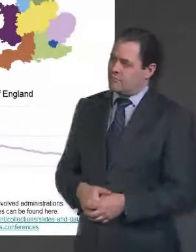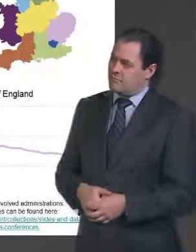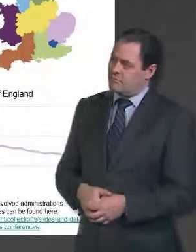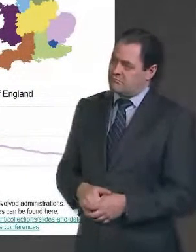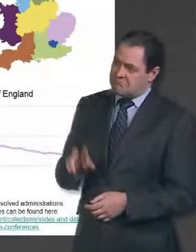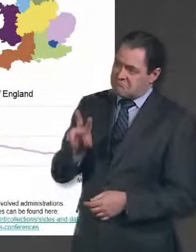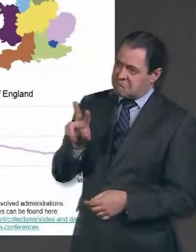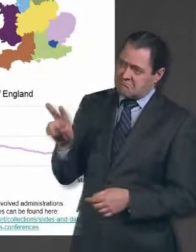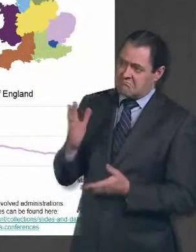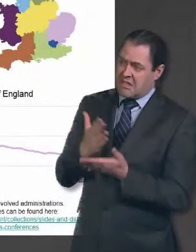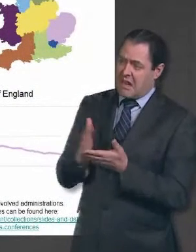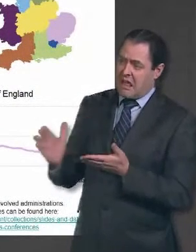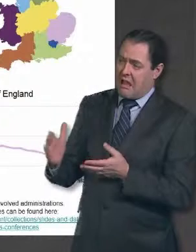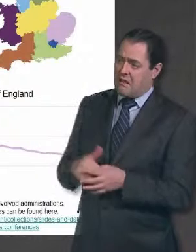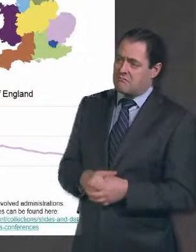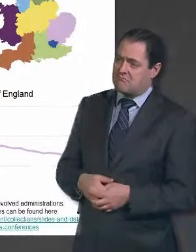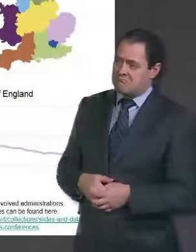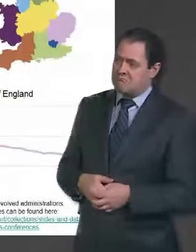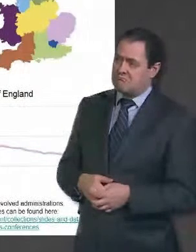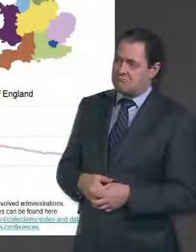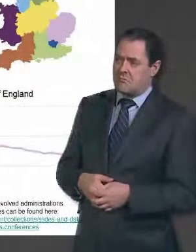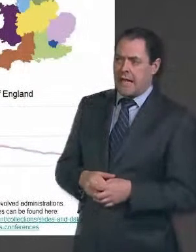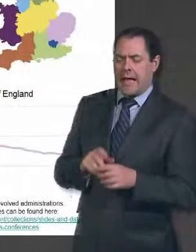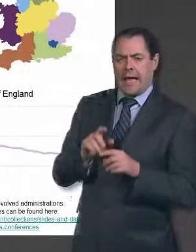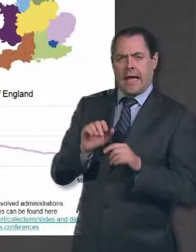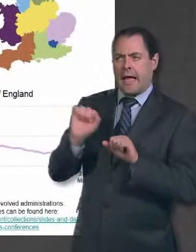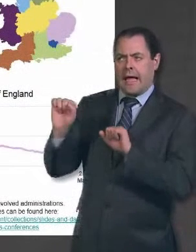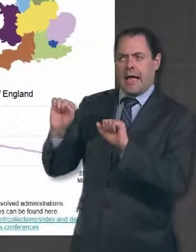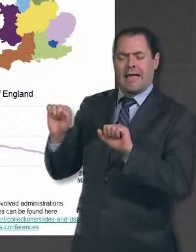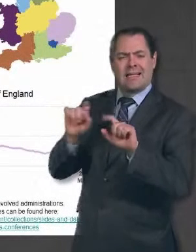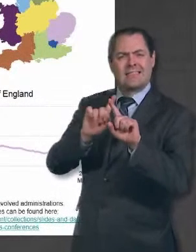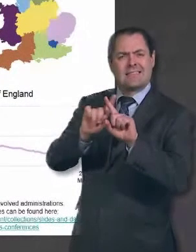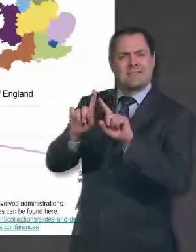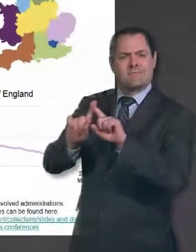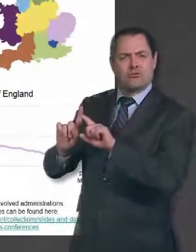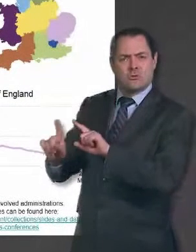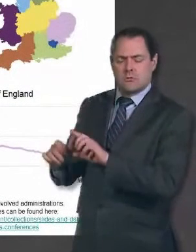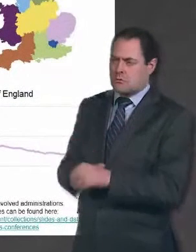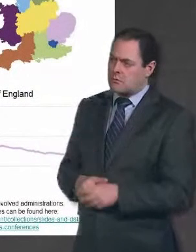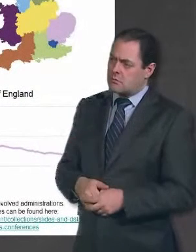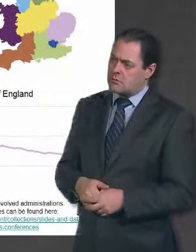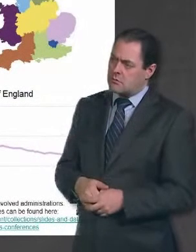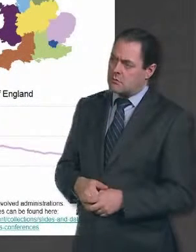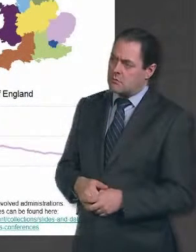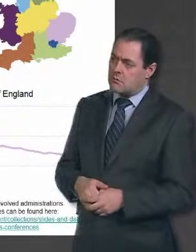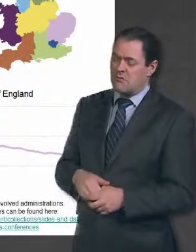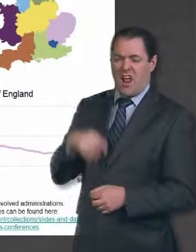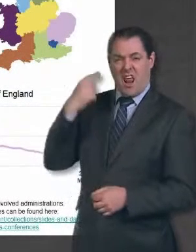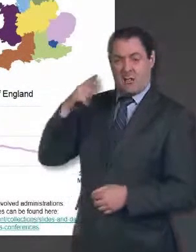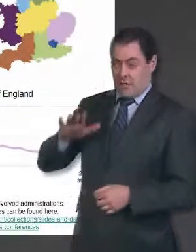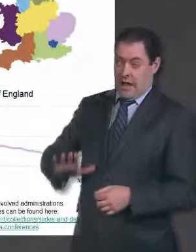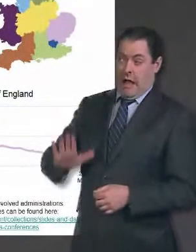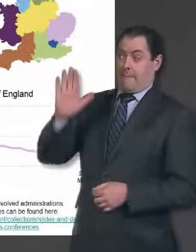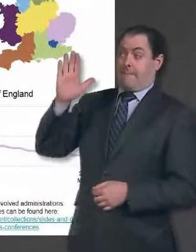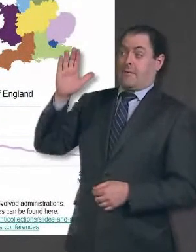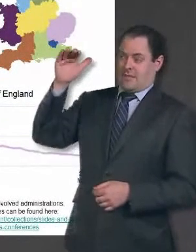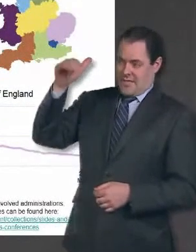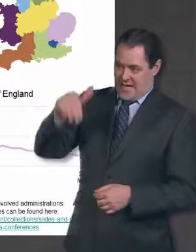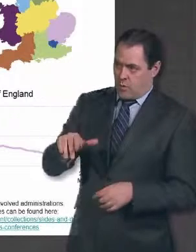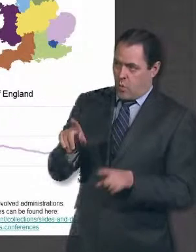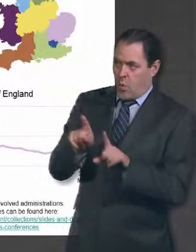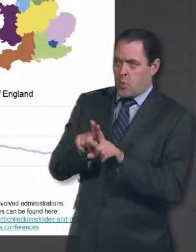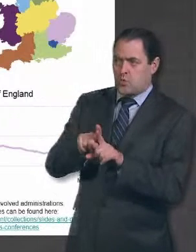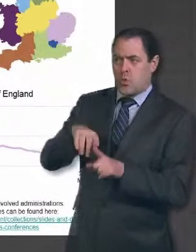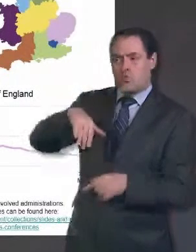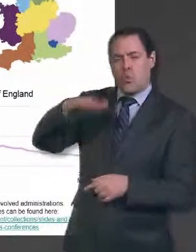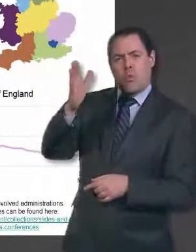very different in different parts of the country, with a much larger peak in London, also in the Northwest and the Midlands. But all of